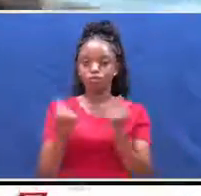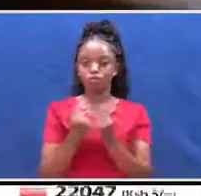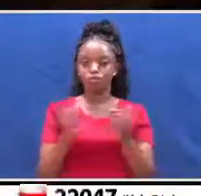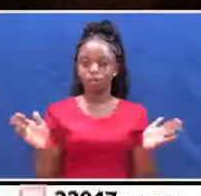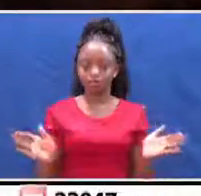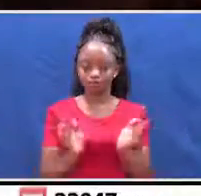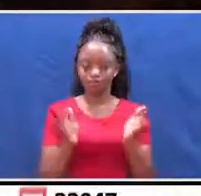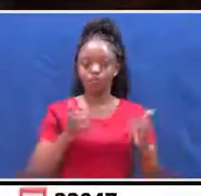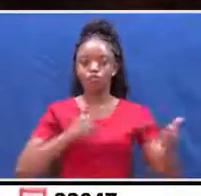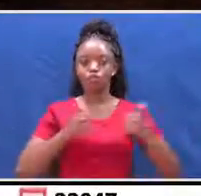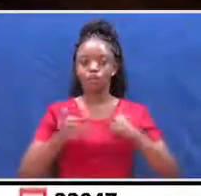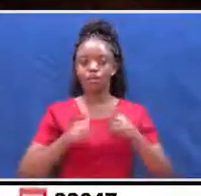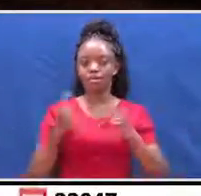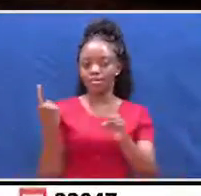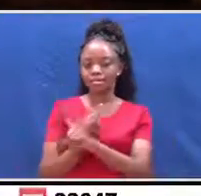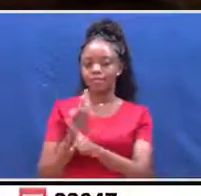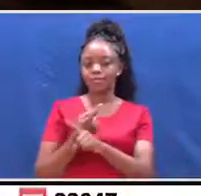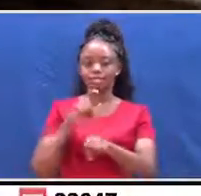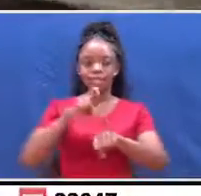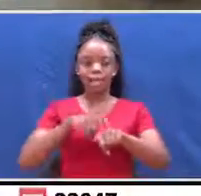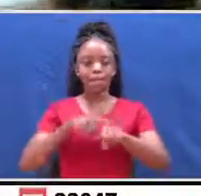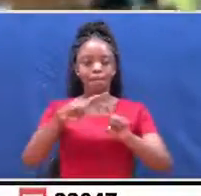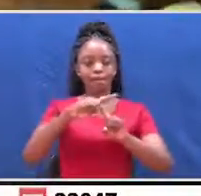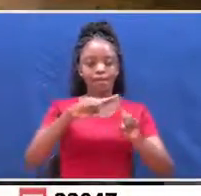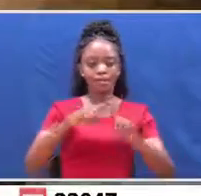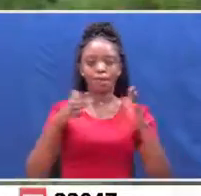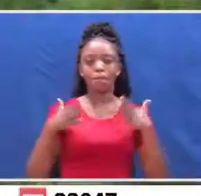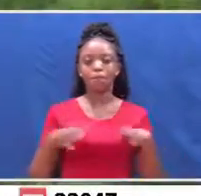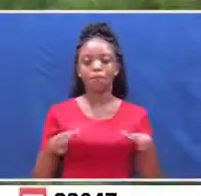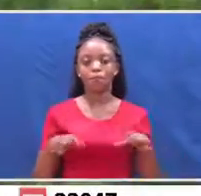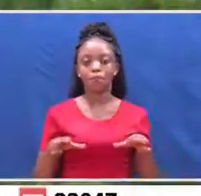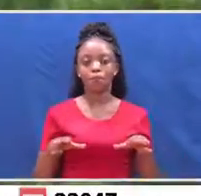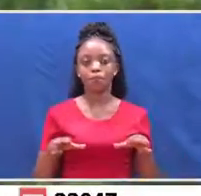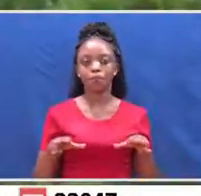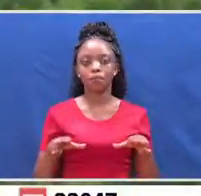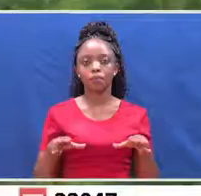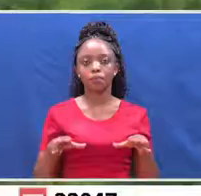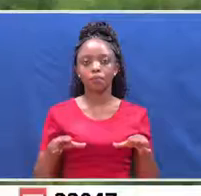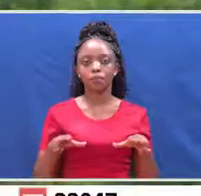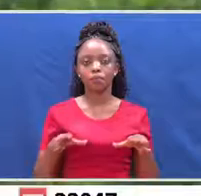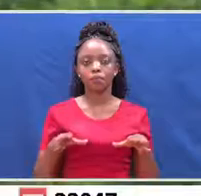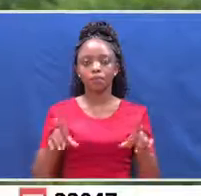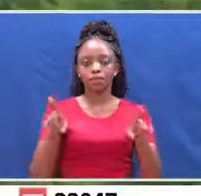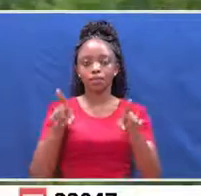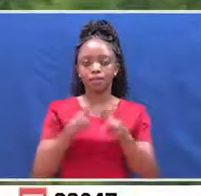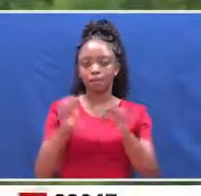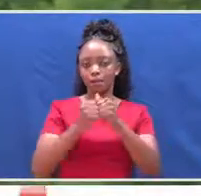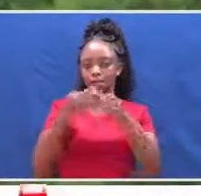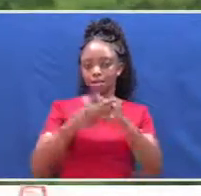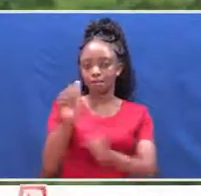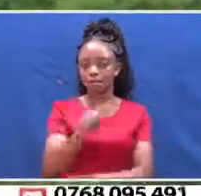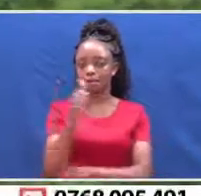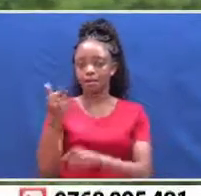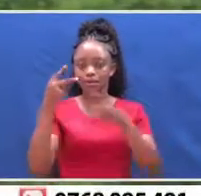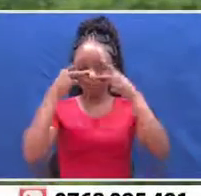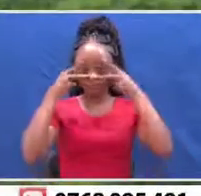into Rwanda at different times, killing people among other atrocities. Paul Rusesabagina, alongside 18 other terror